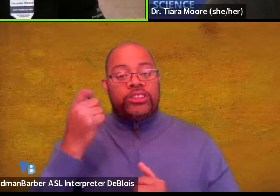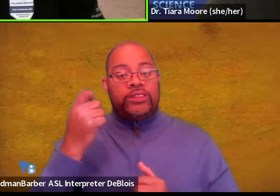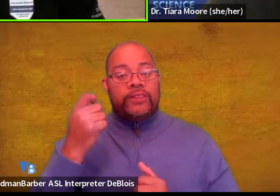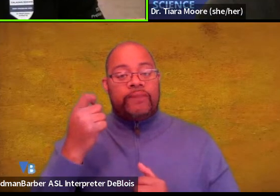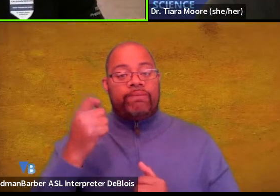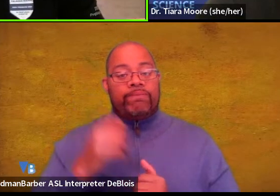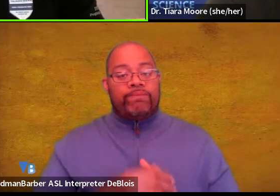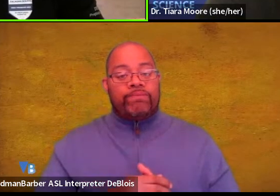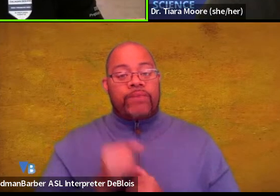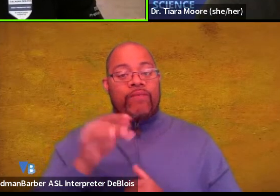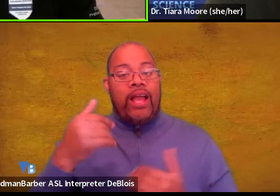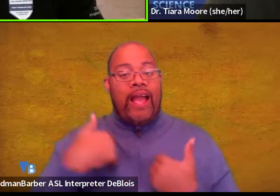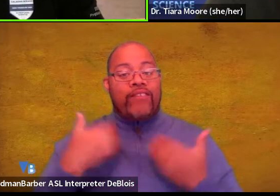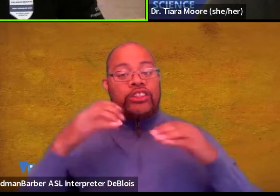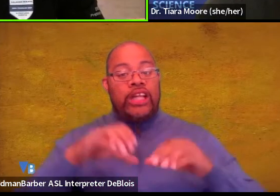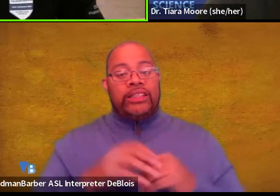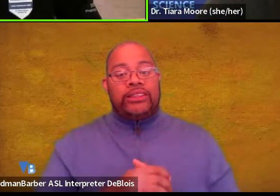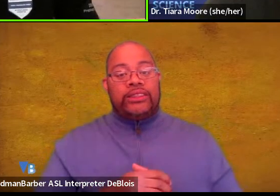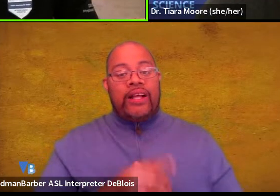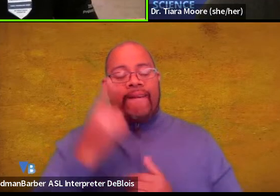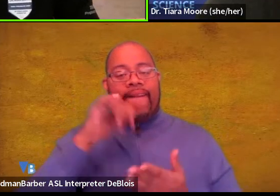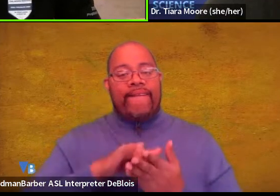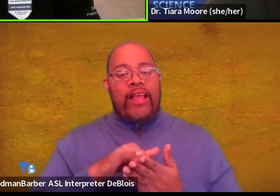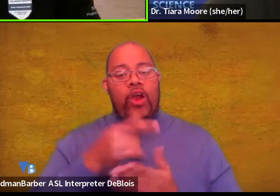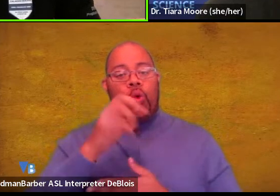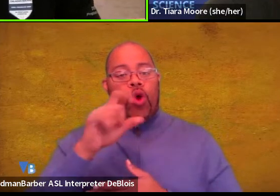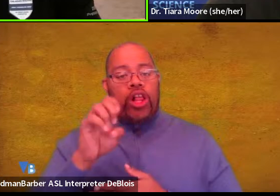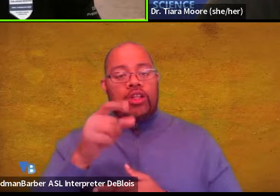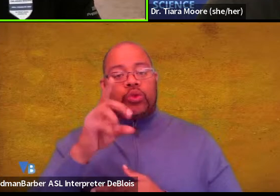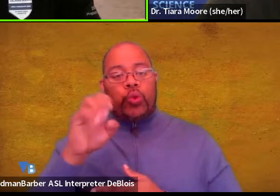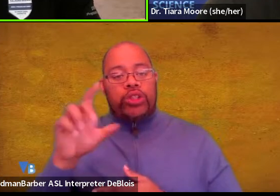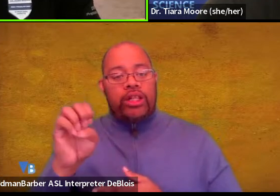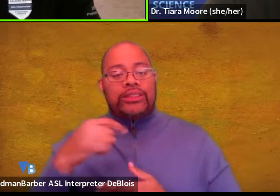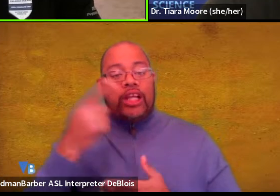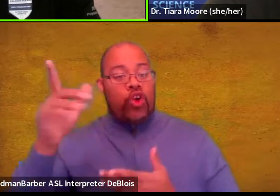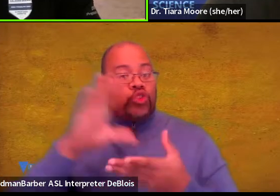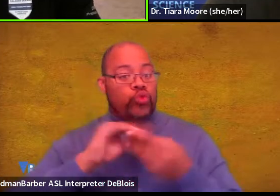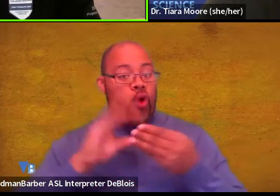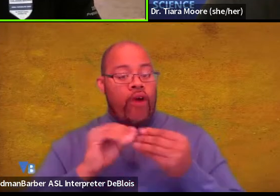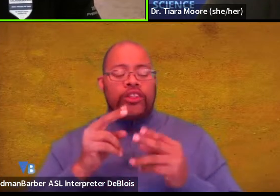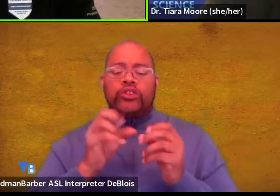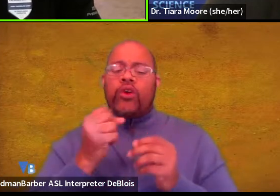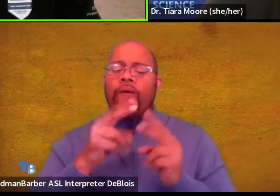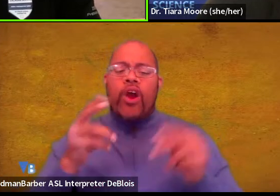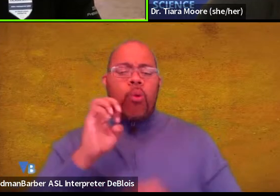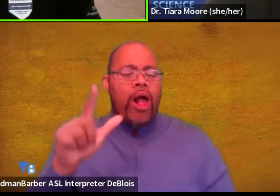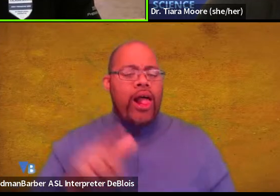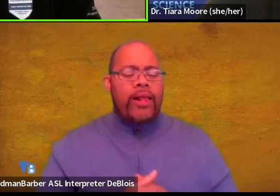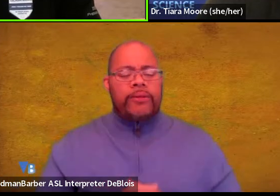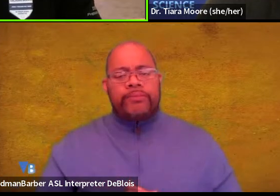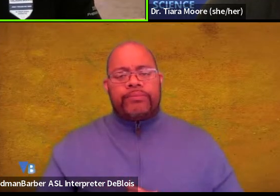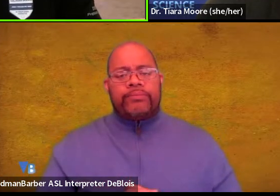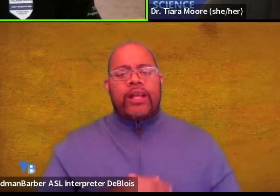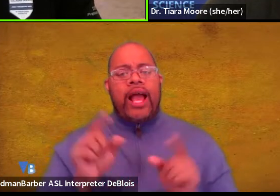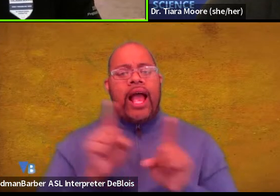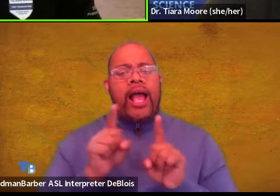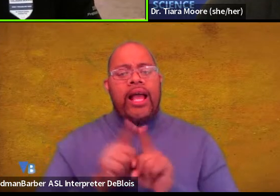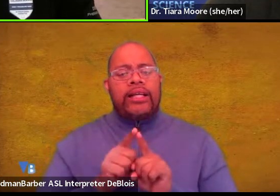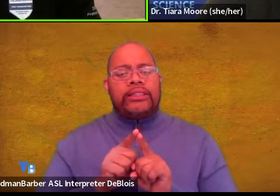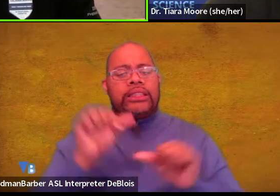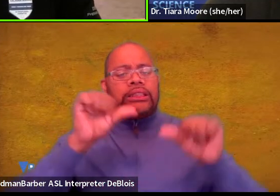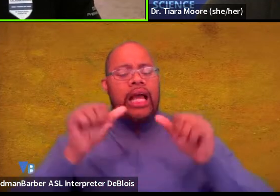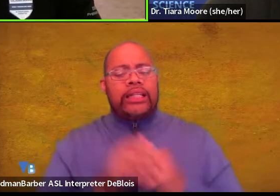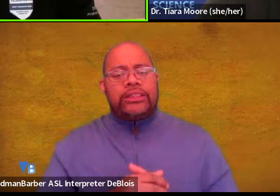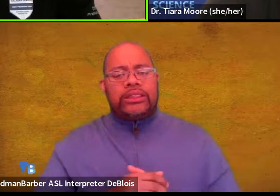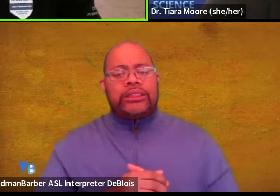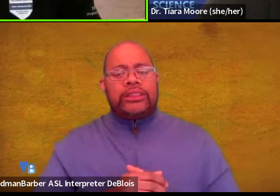she, and if you have a chance to, I think that Google Doodle tells her story so well. As a